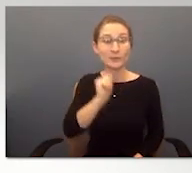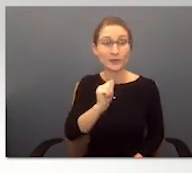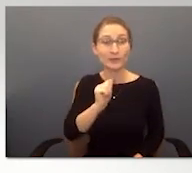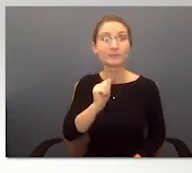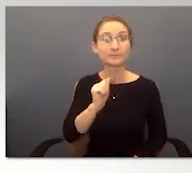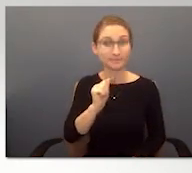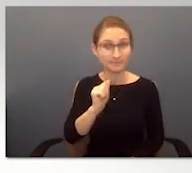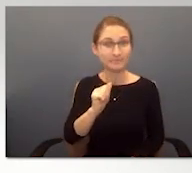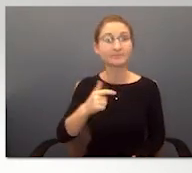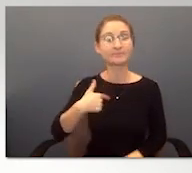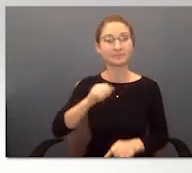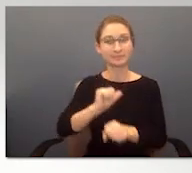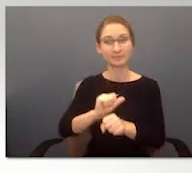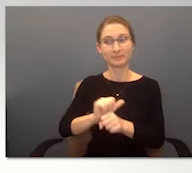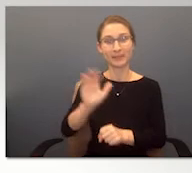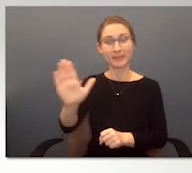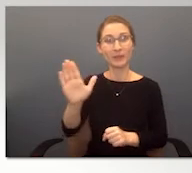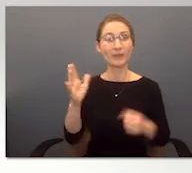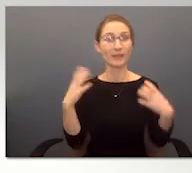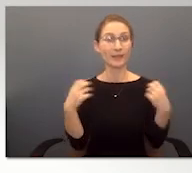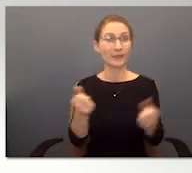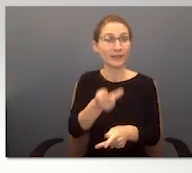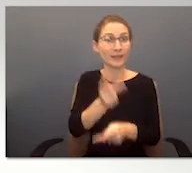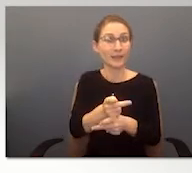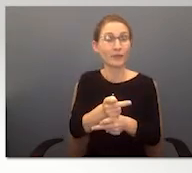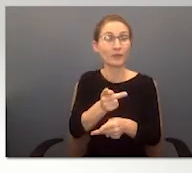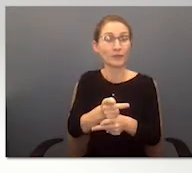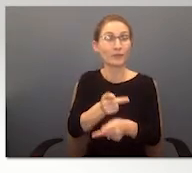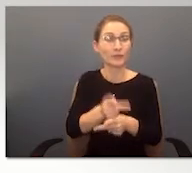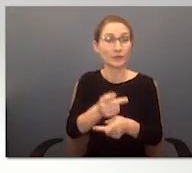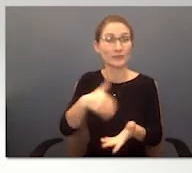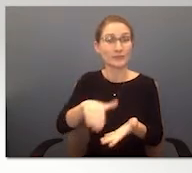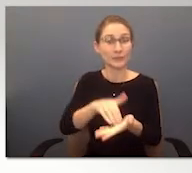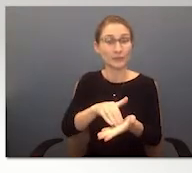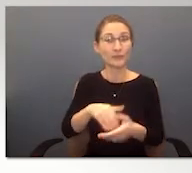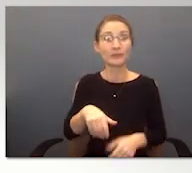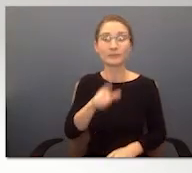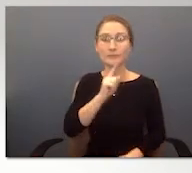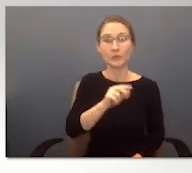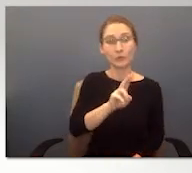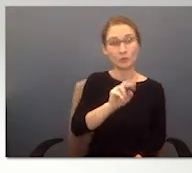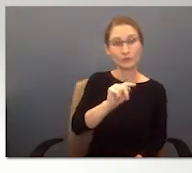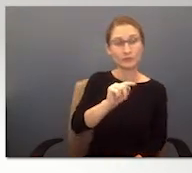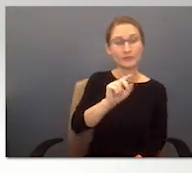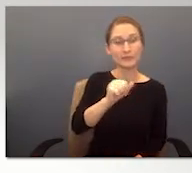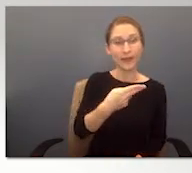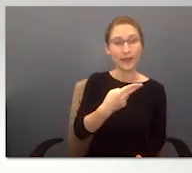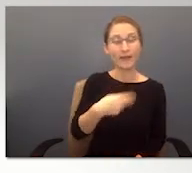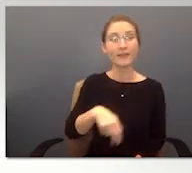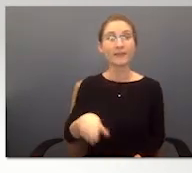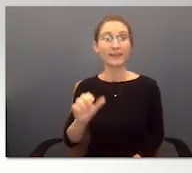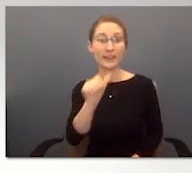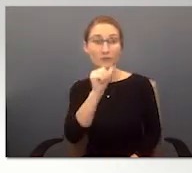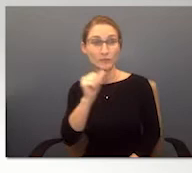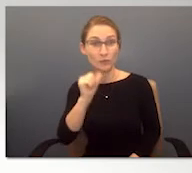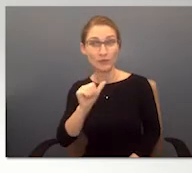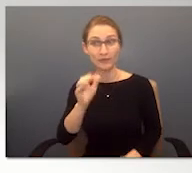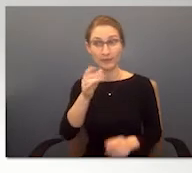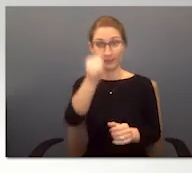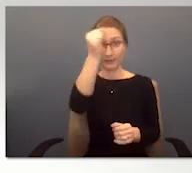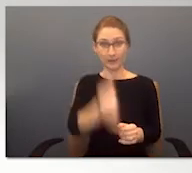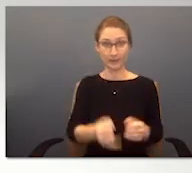Canyonlands Community Healthcare Center, which is right on the Arizona-Utah border in a little town called Page.